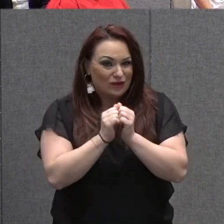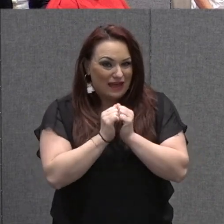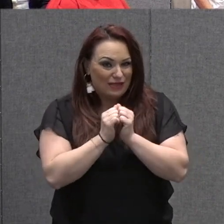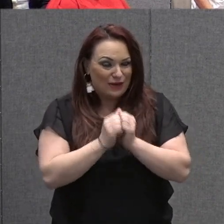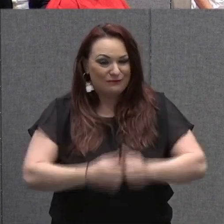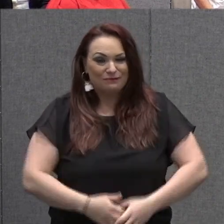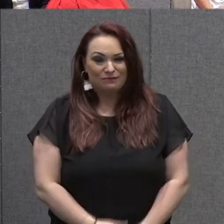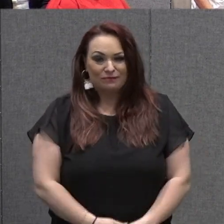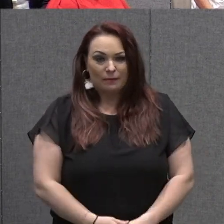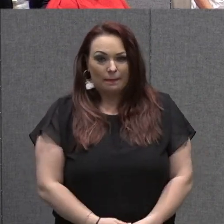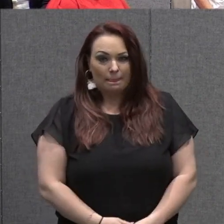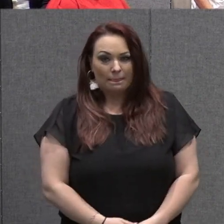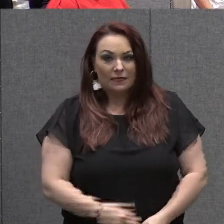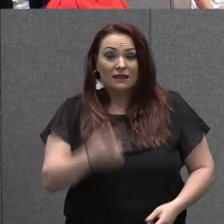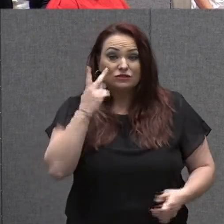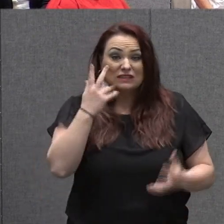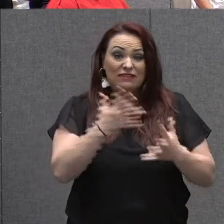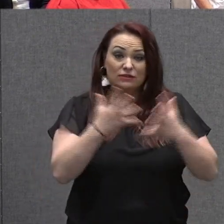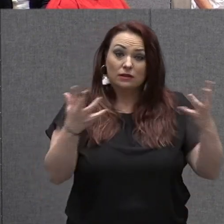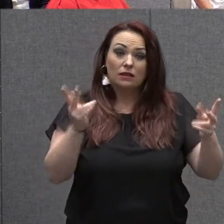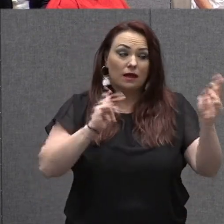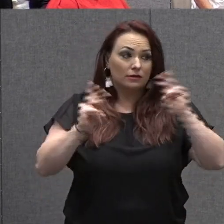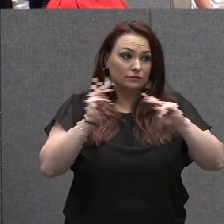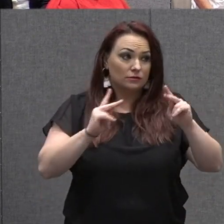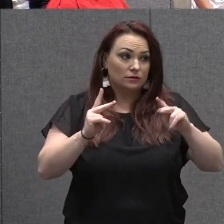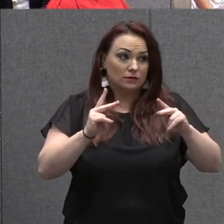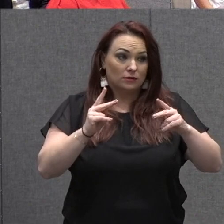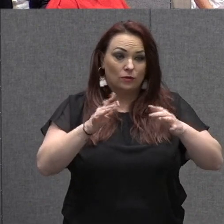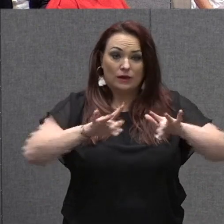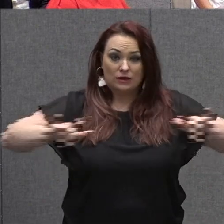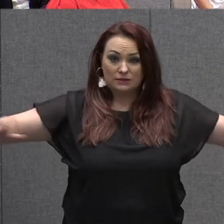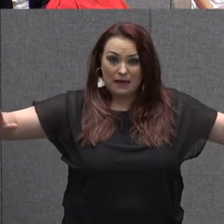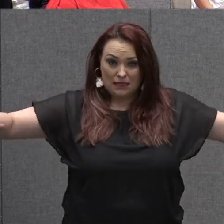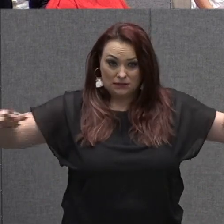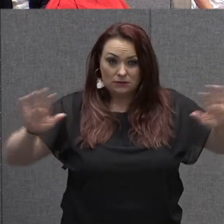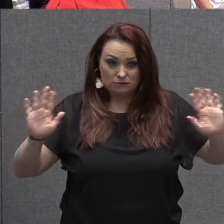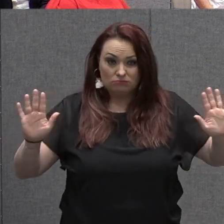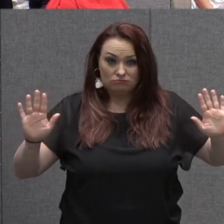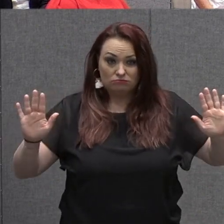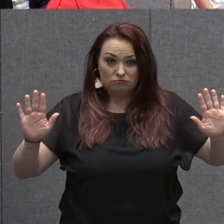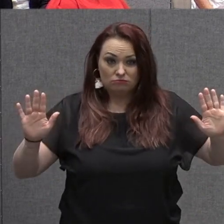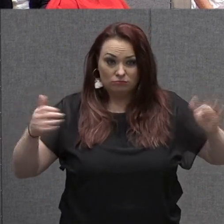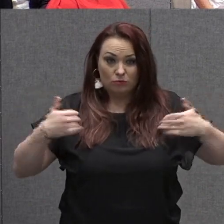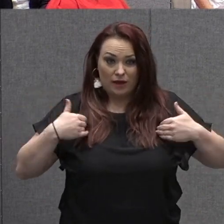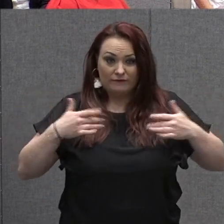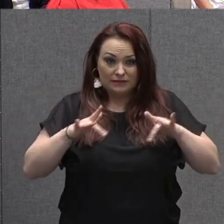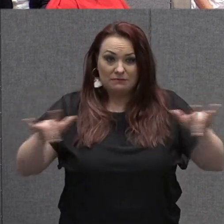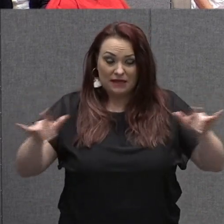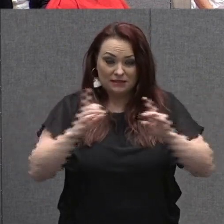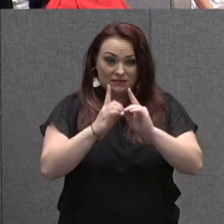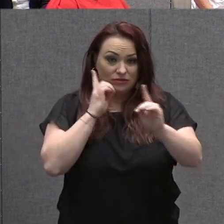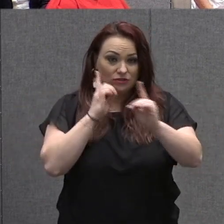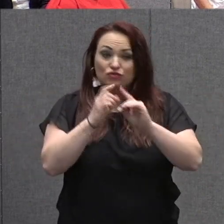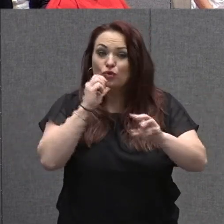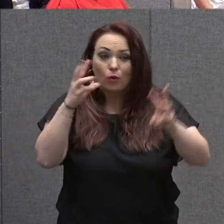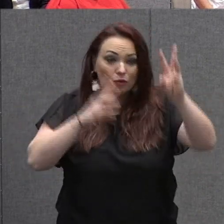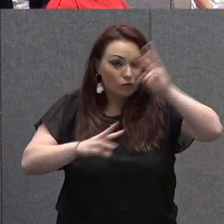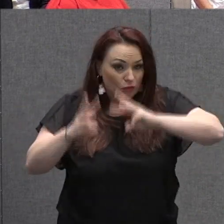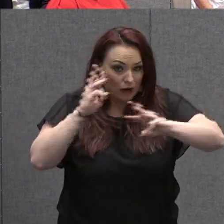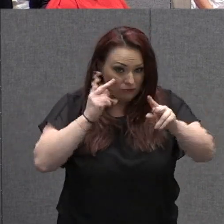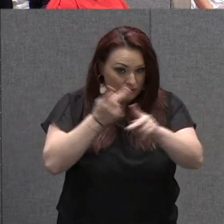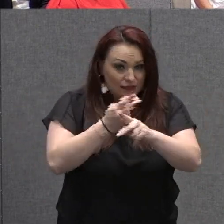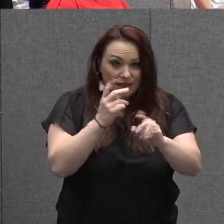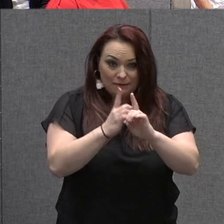one thing, you see there's a lot of people here, but we are spaced, see? We have the distance, so don't worry about that,